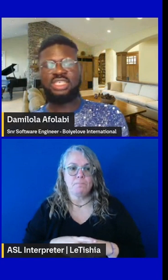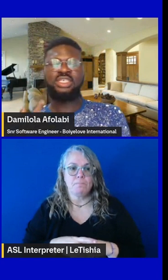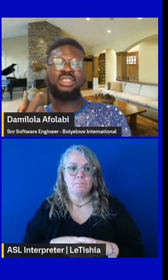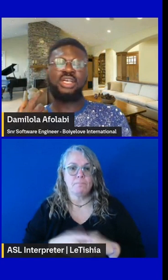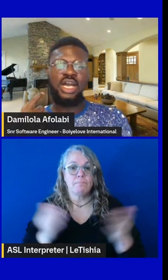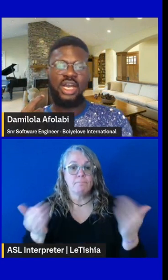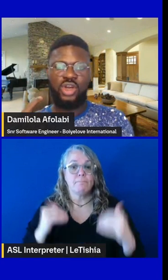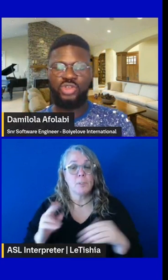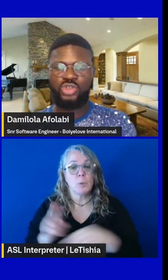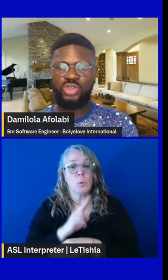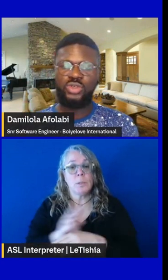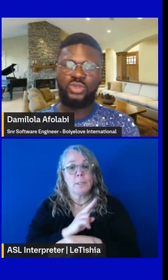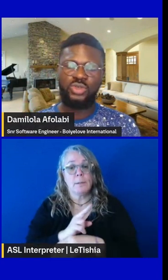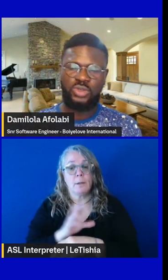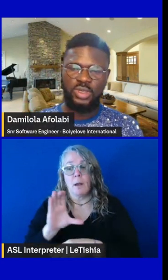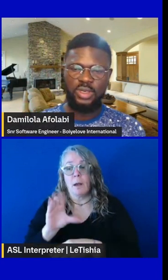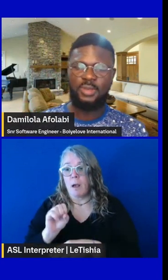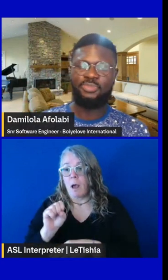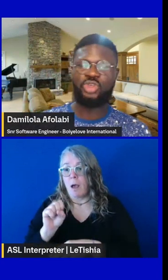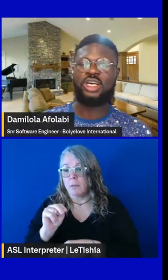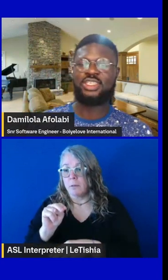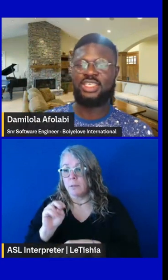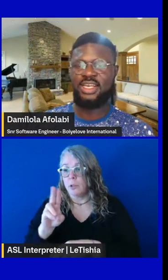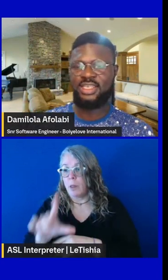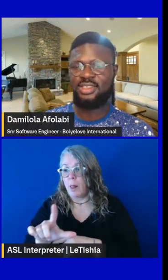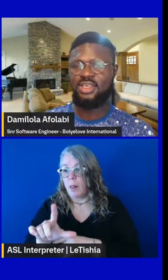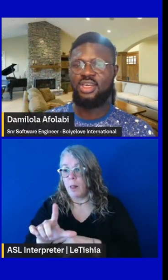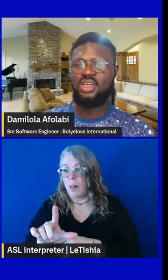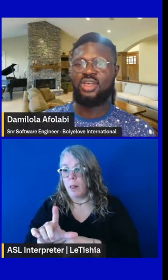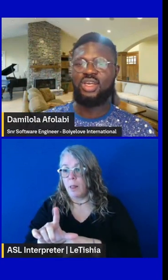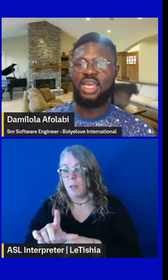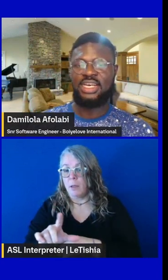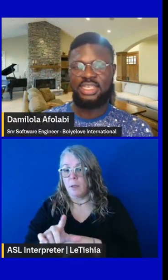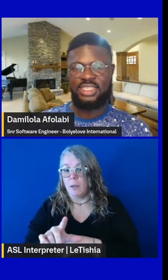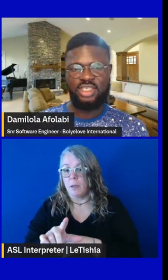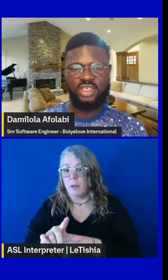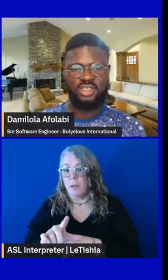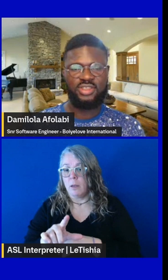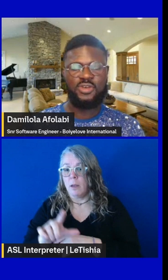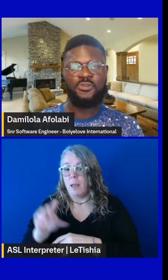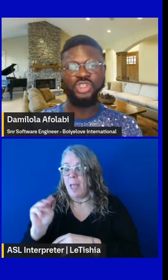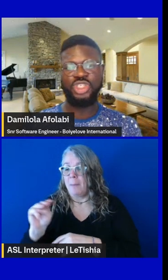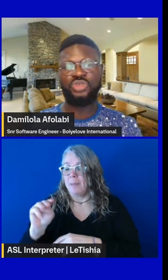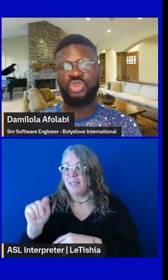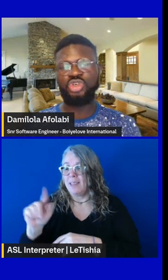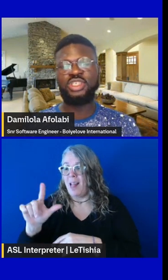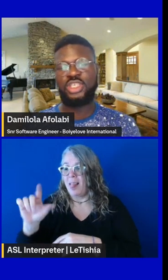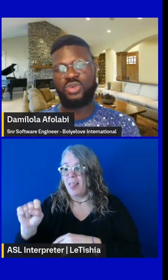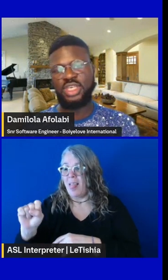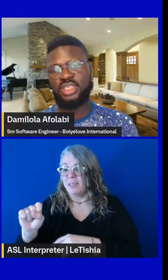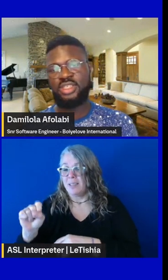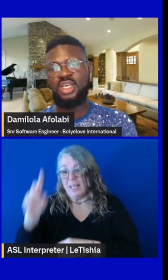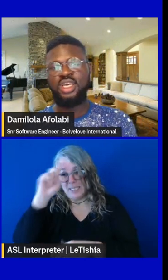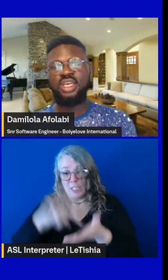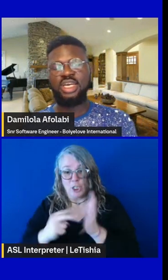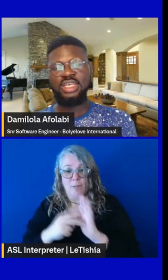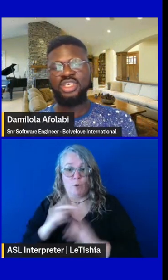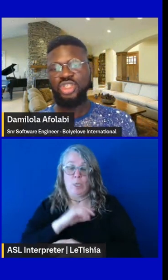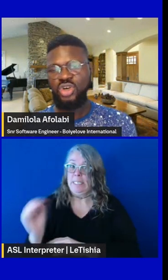Next, using console mutual TLS and intentions for zero trust